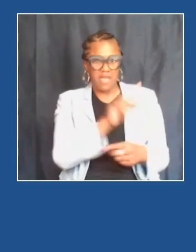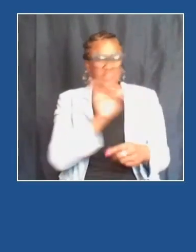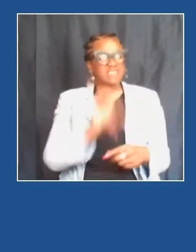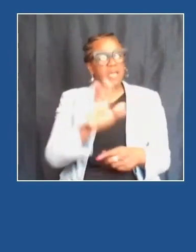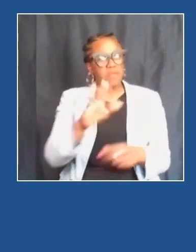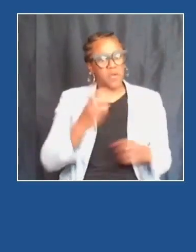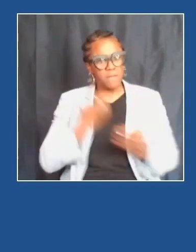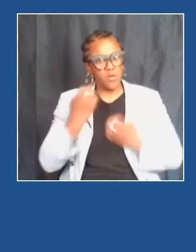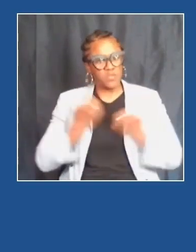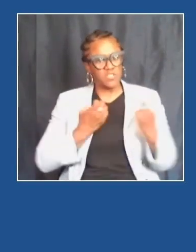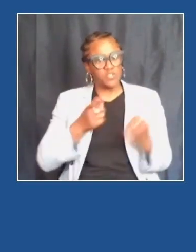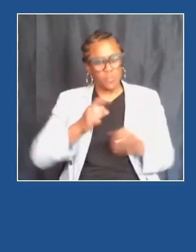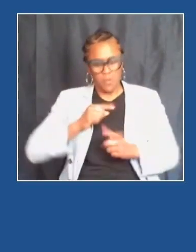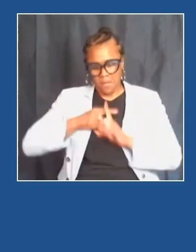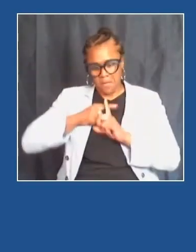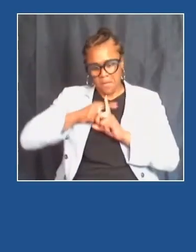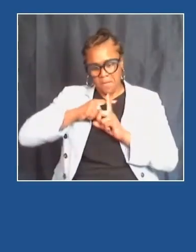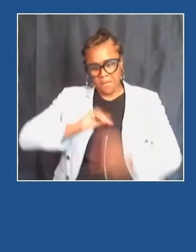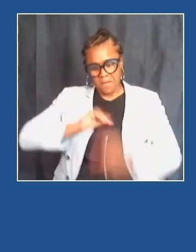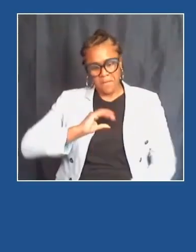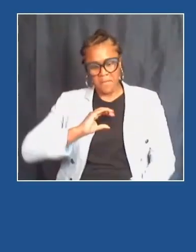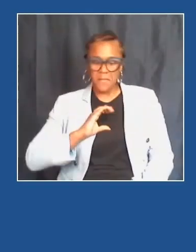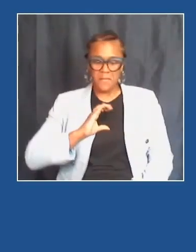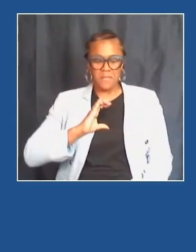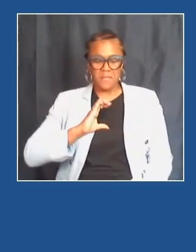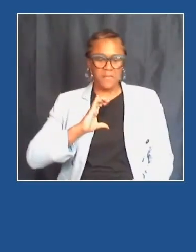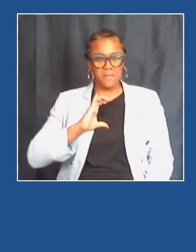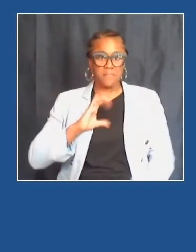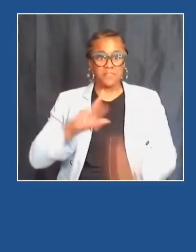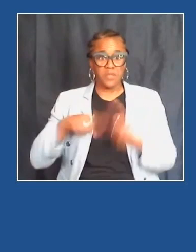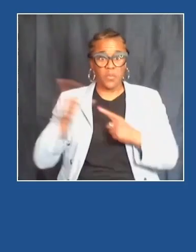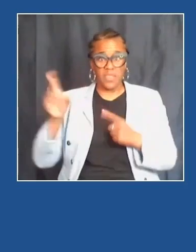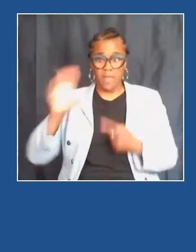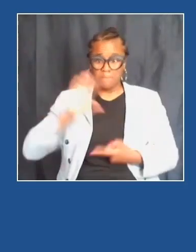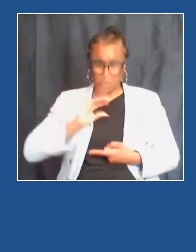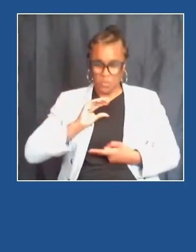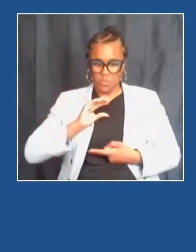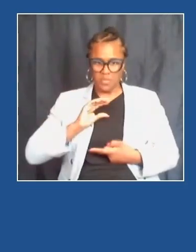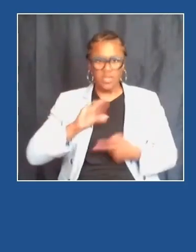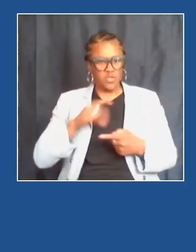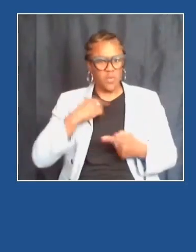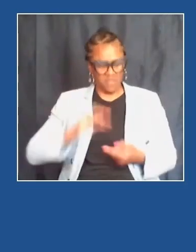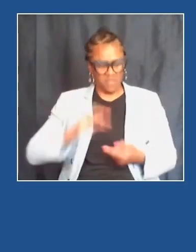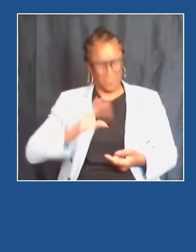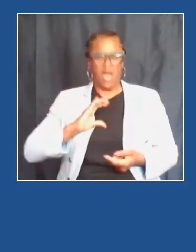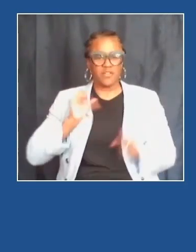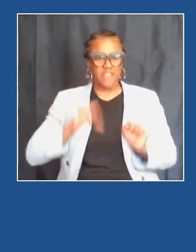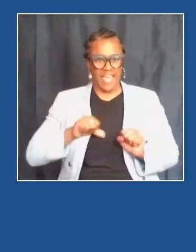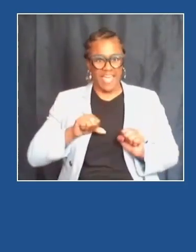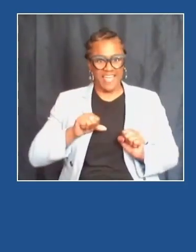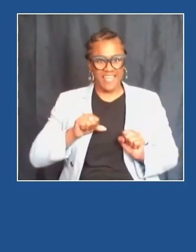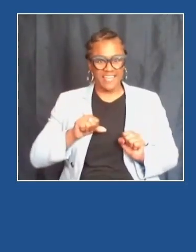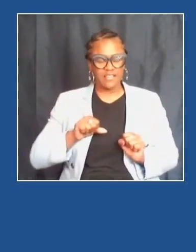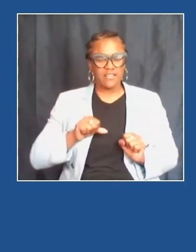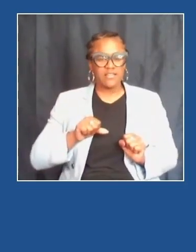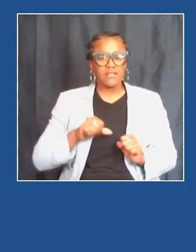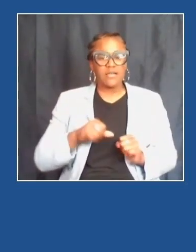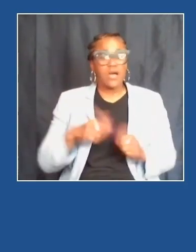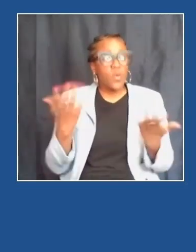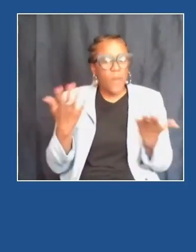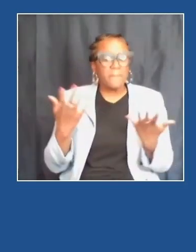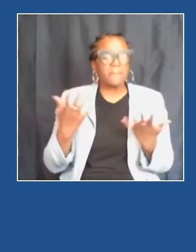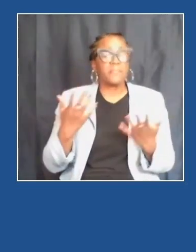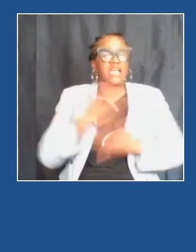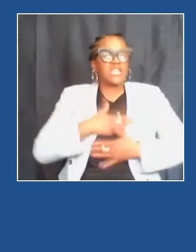much distress. Now, there are two big ways to do this. One is to do old, enjoyable, comforting things